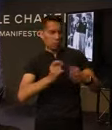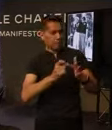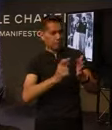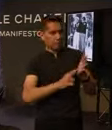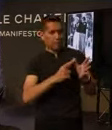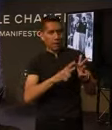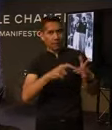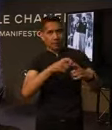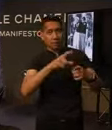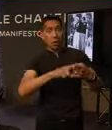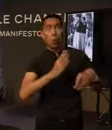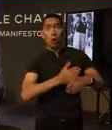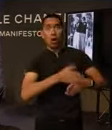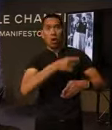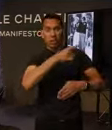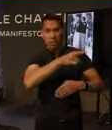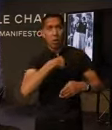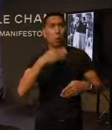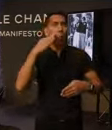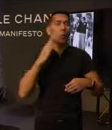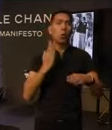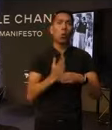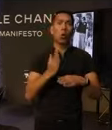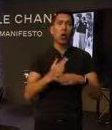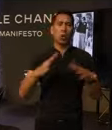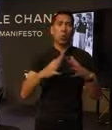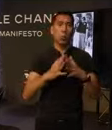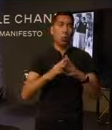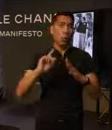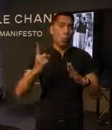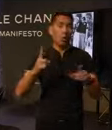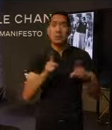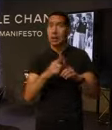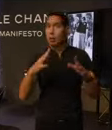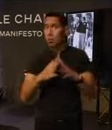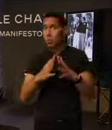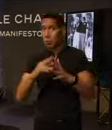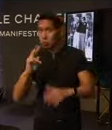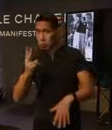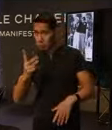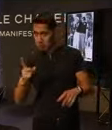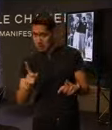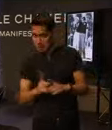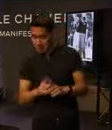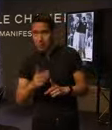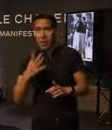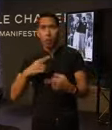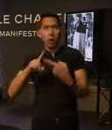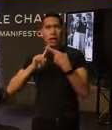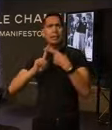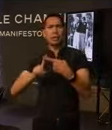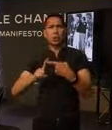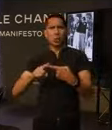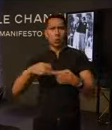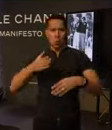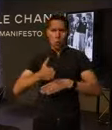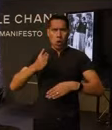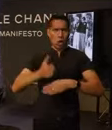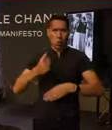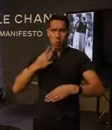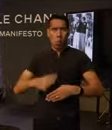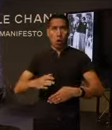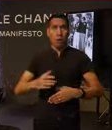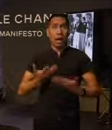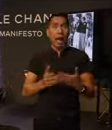know, women were working during World War One, as they did in World War Two, and they wanted to continue doing so in